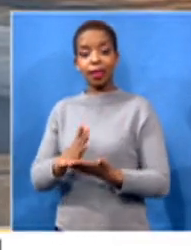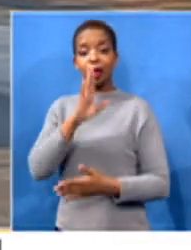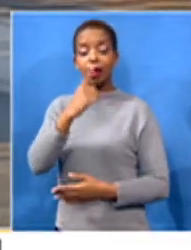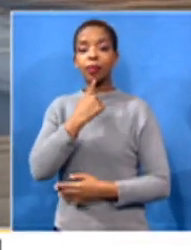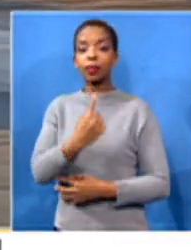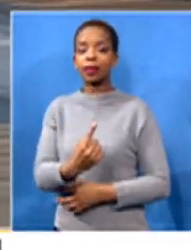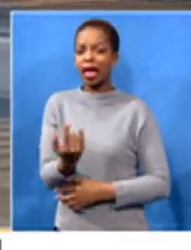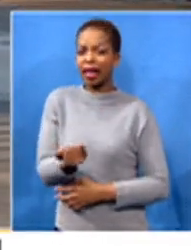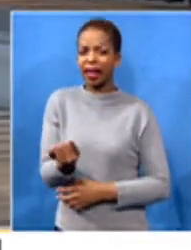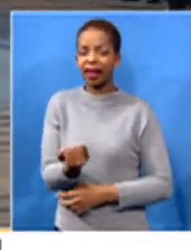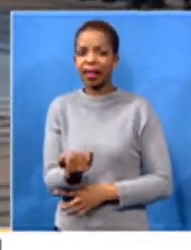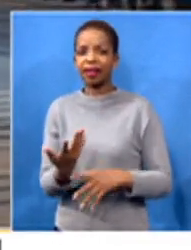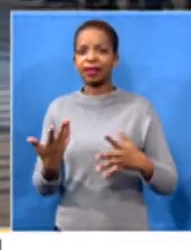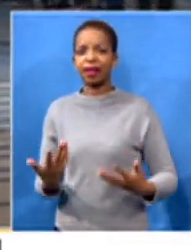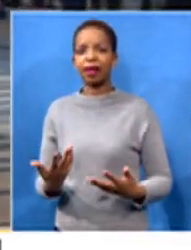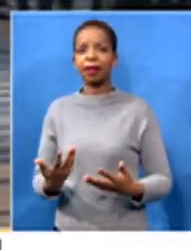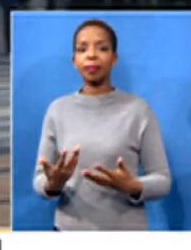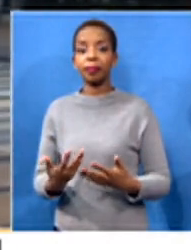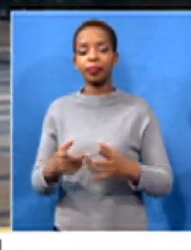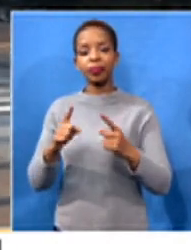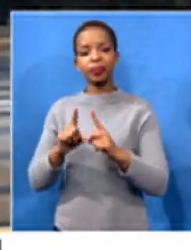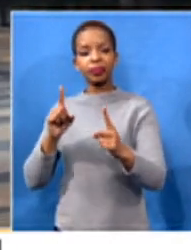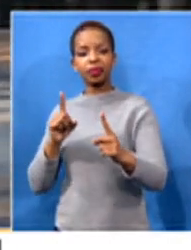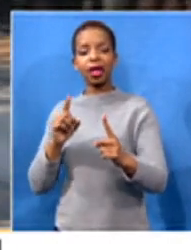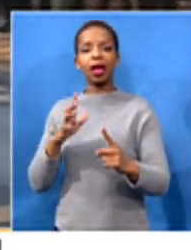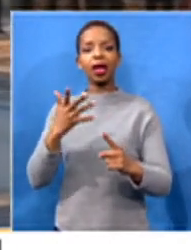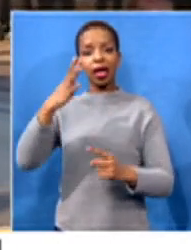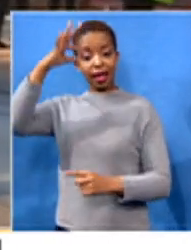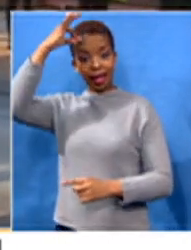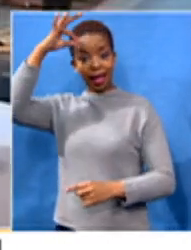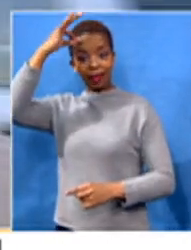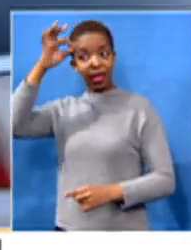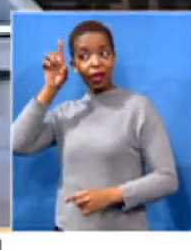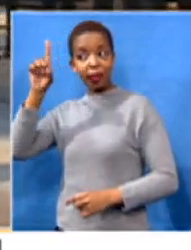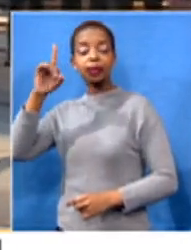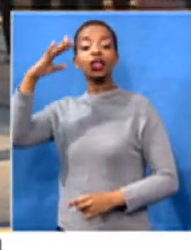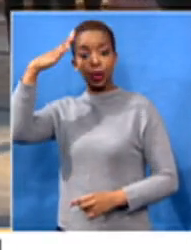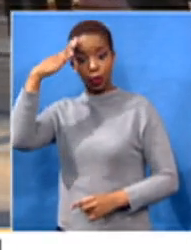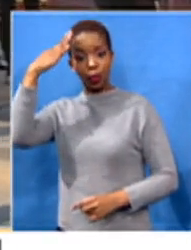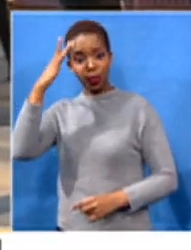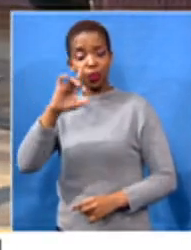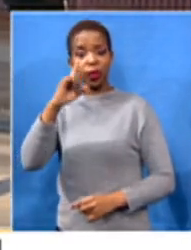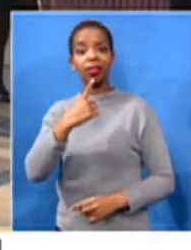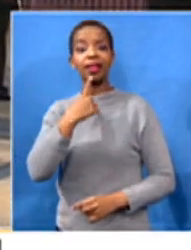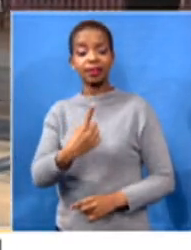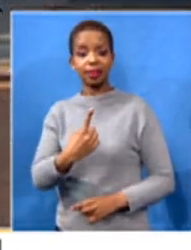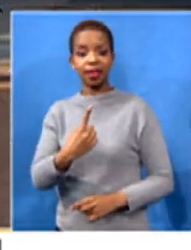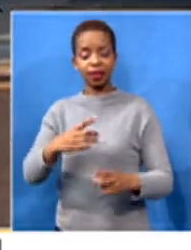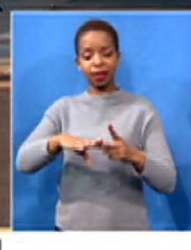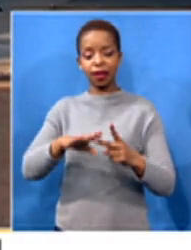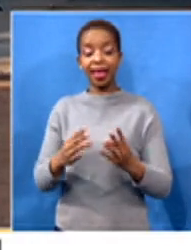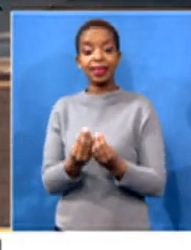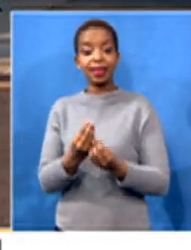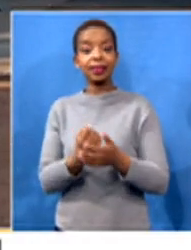a wave of cognitive dissonance between what government knows, what they are saying, and what is actually happening on the